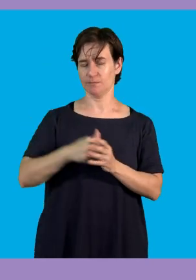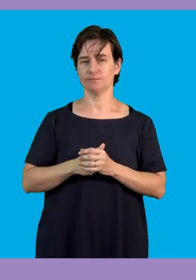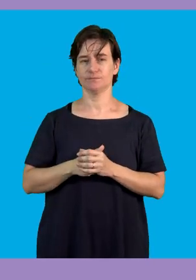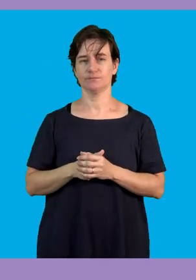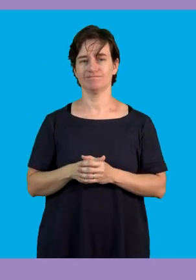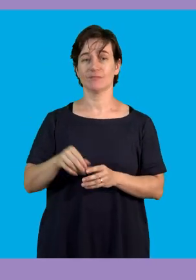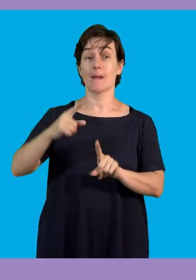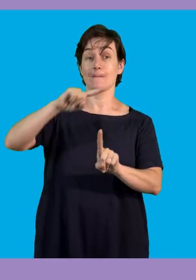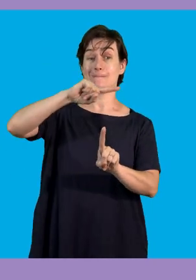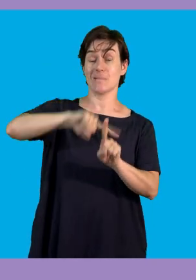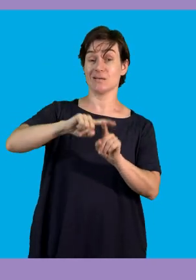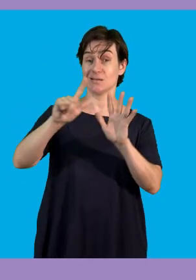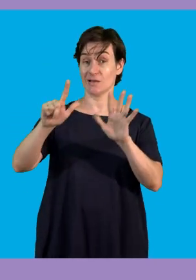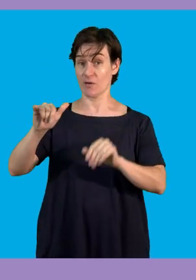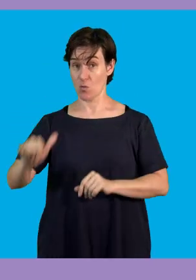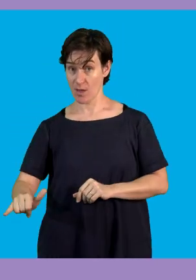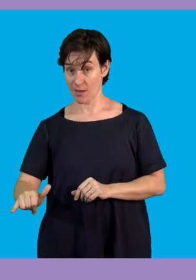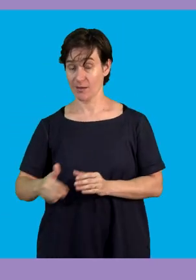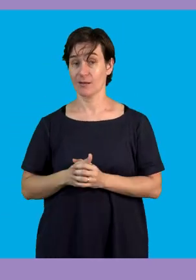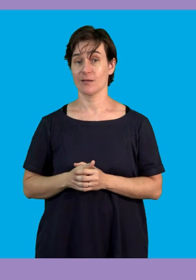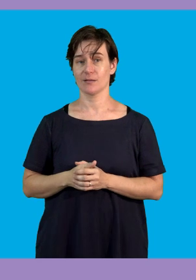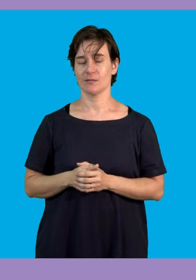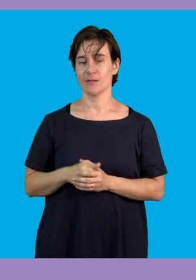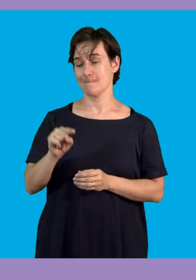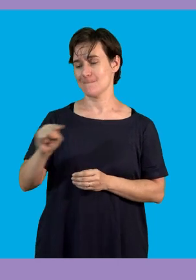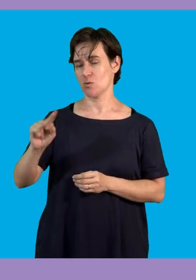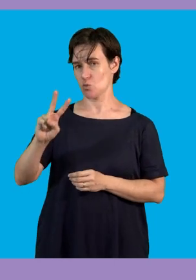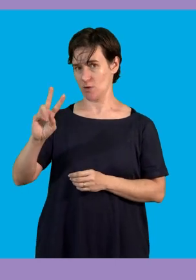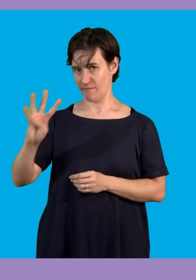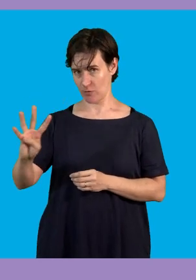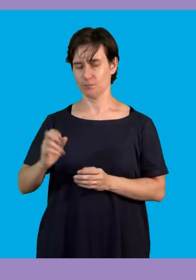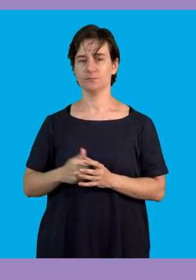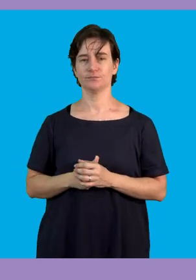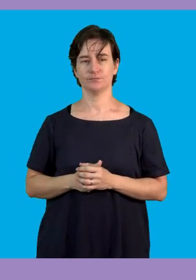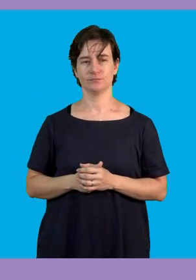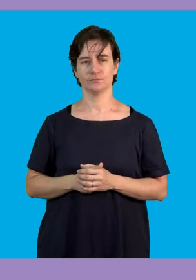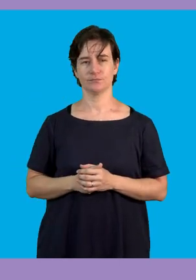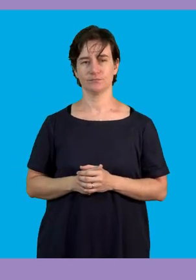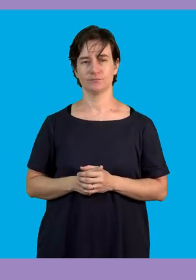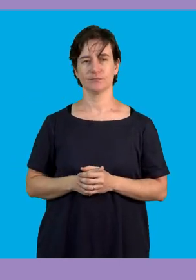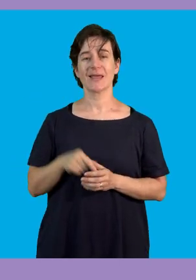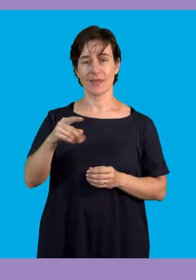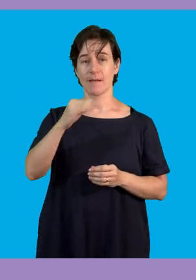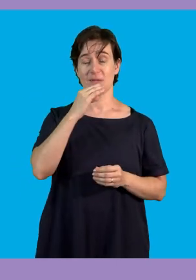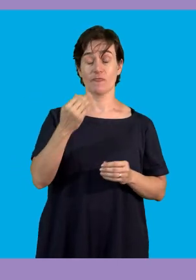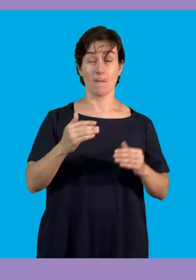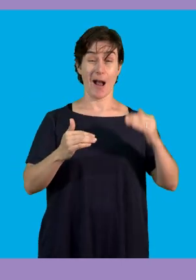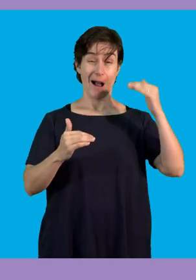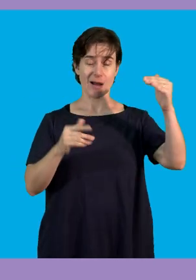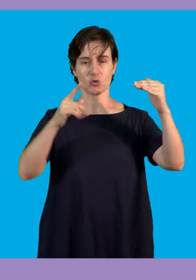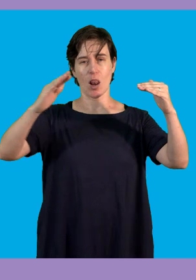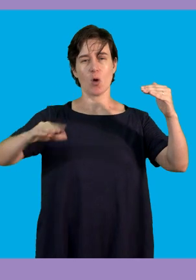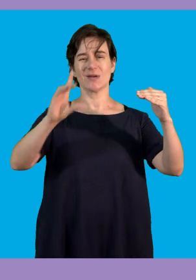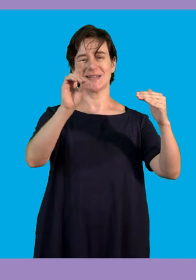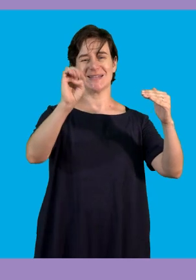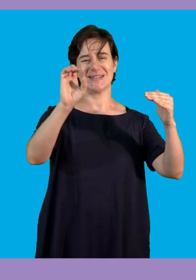squared plus 7y minus 24. So that is descending order. And then